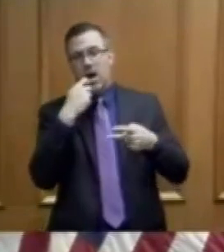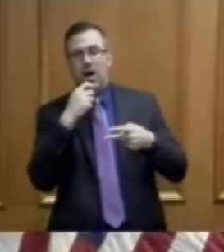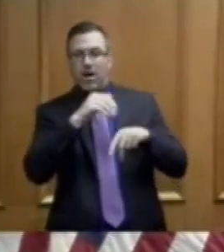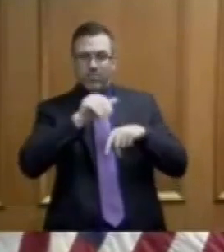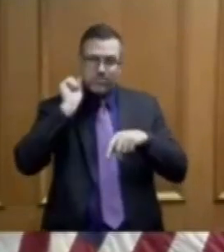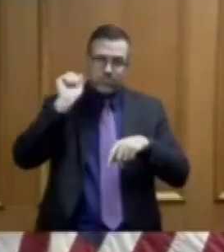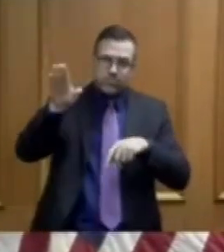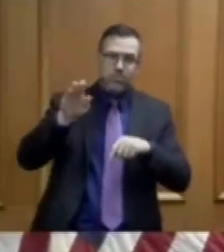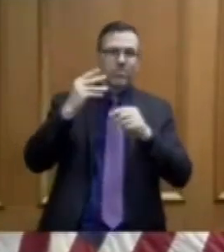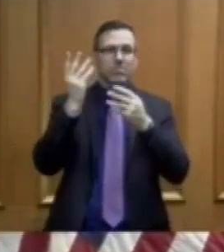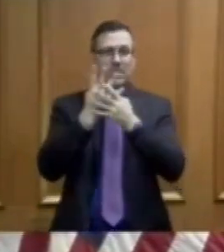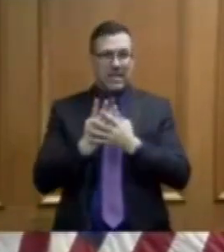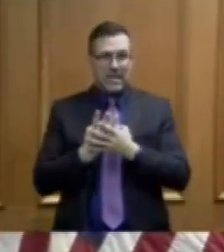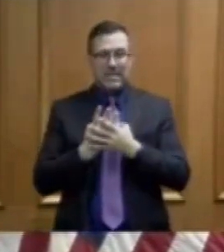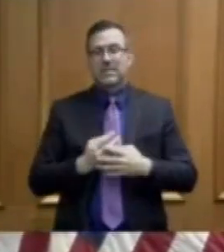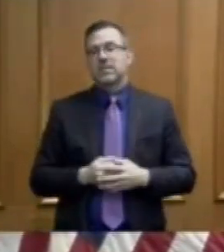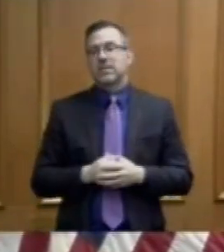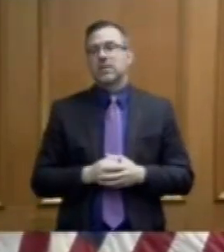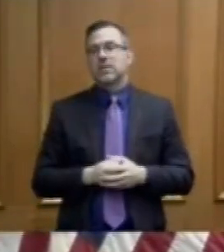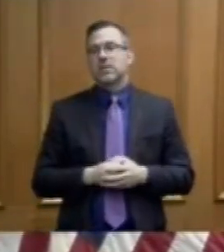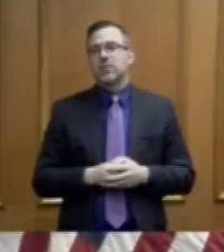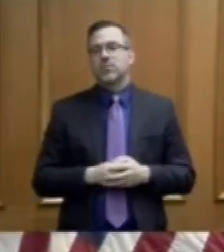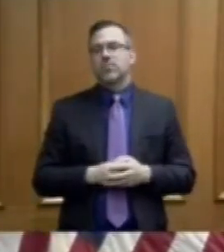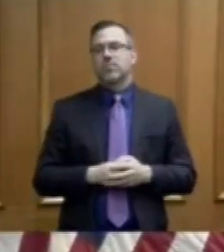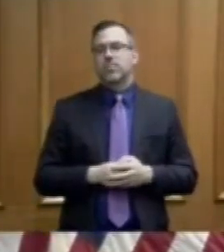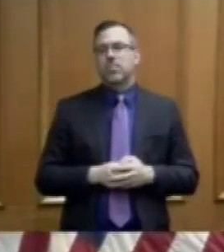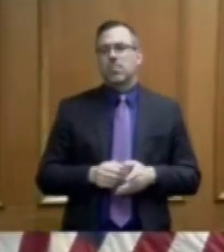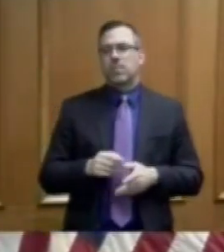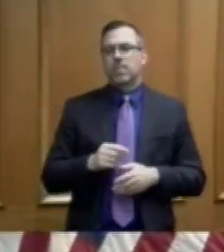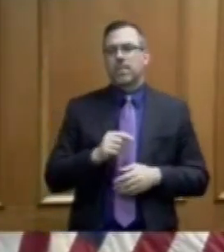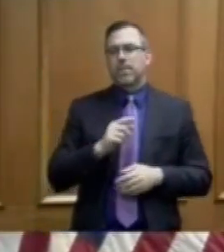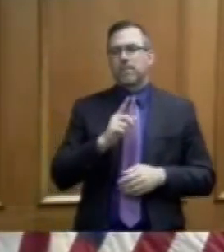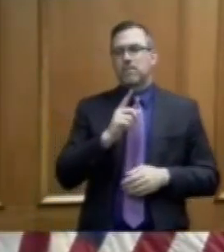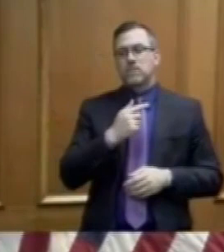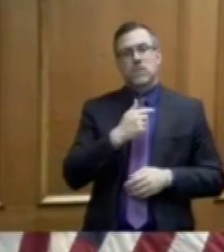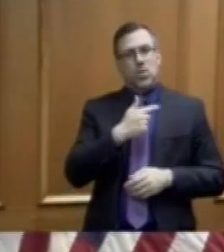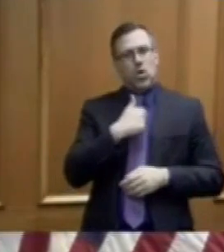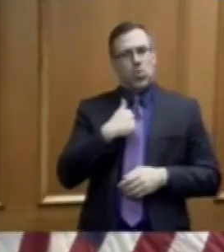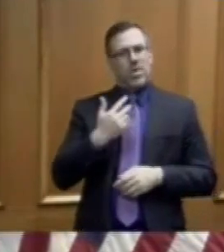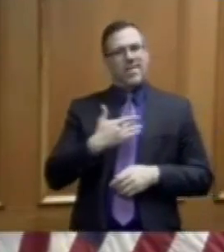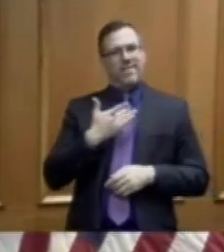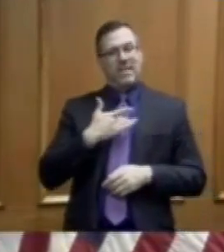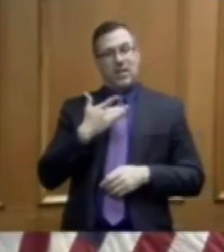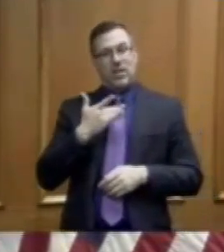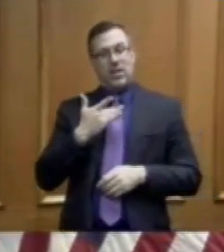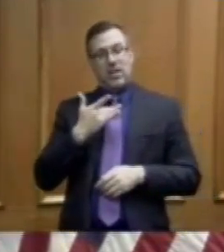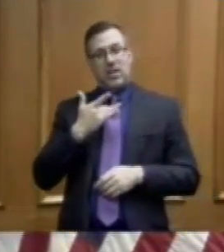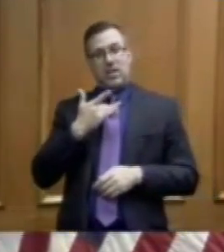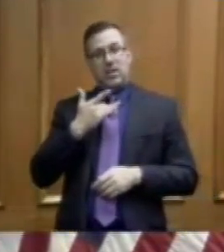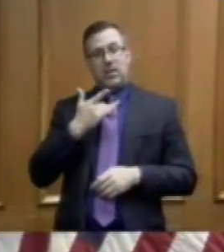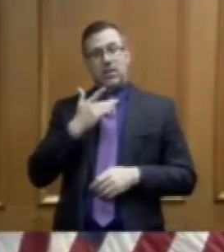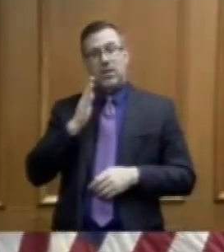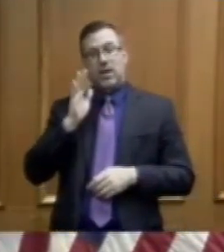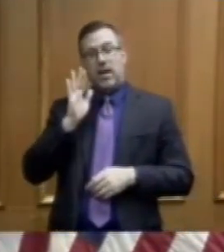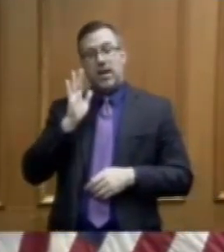for testing. There are some very promising, soon to be delivered to the market,